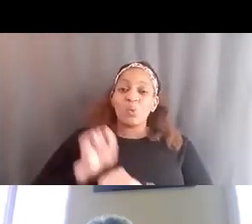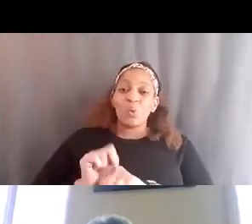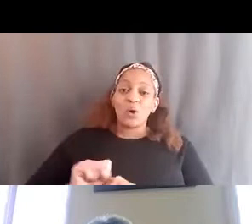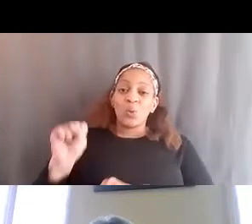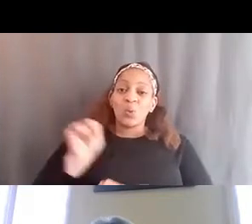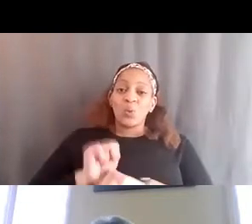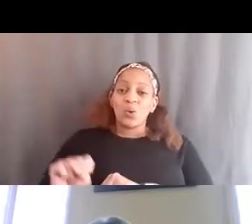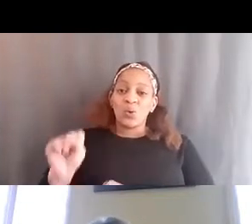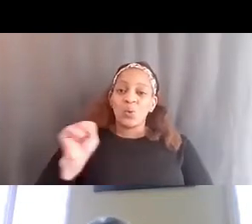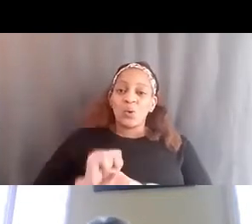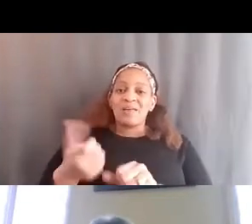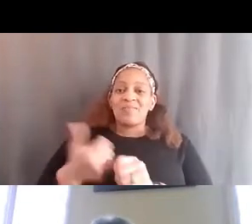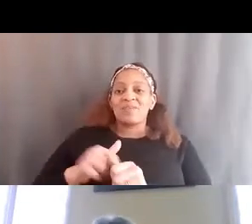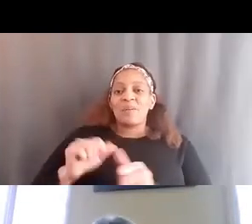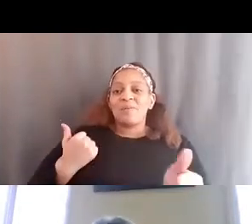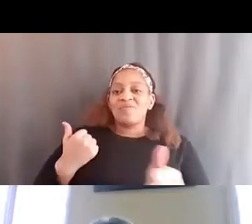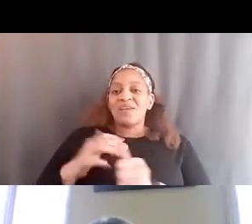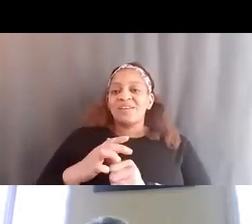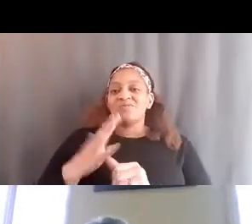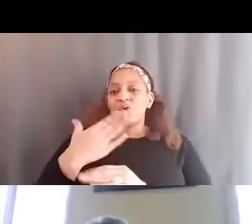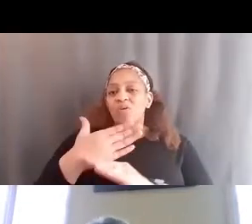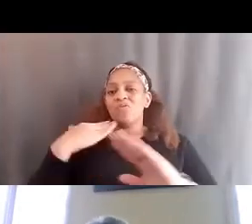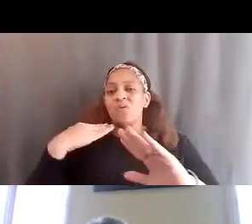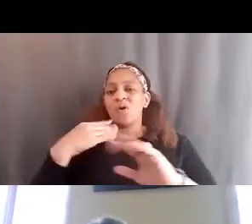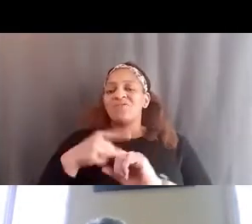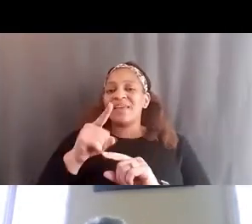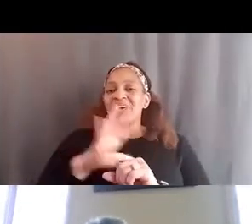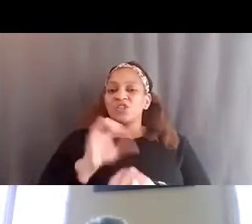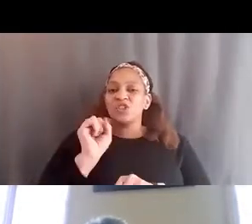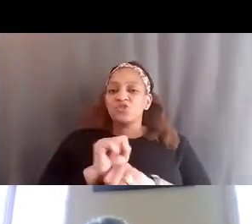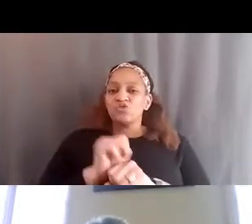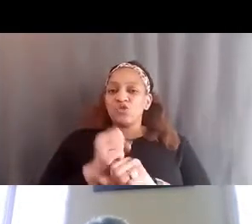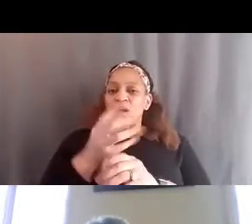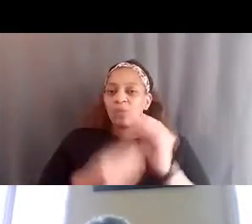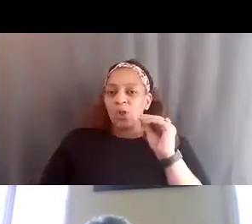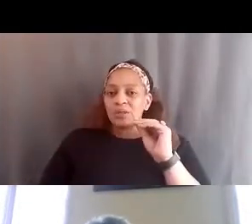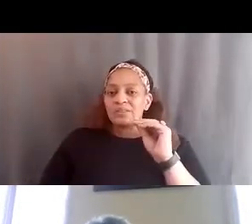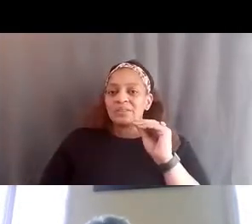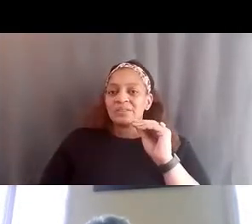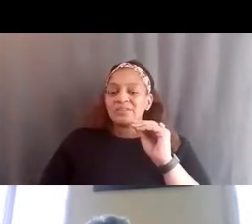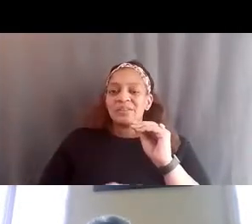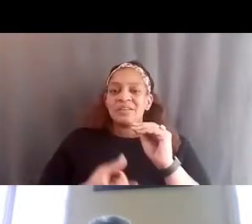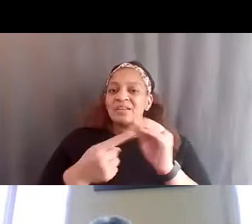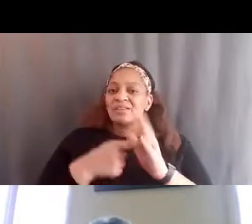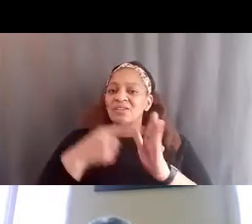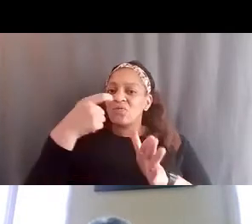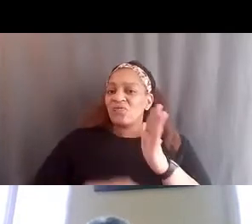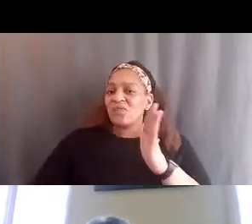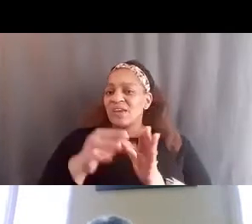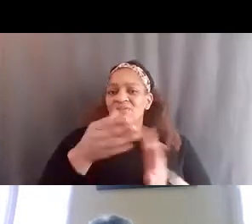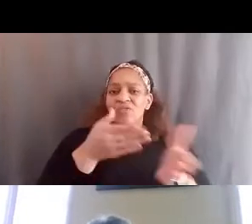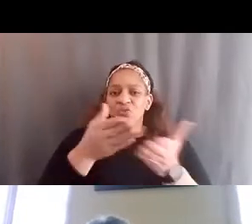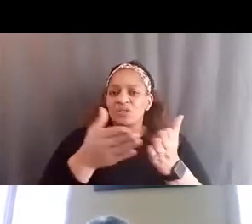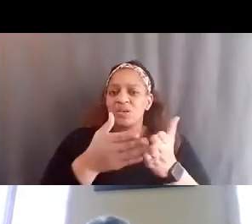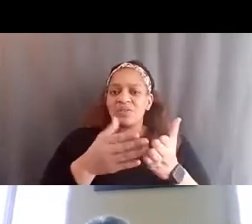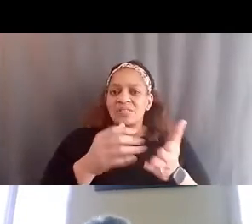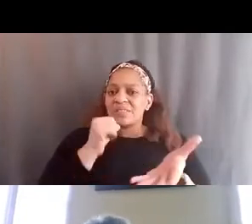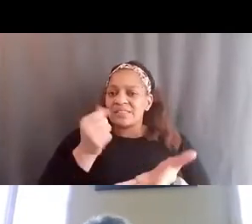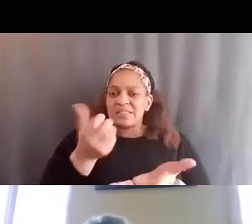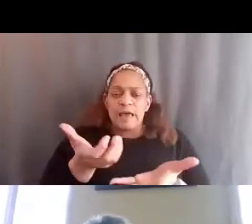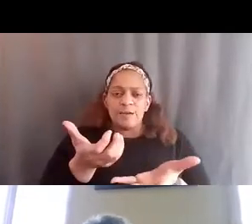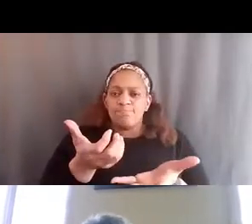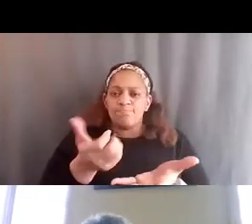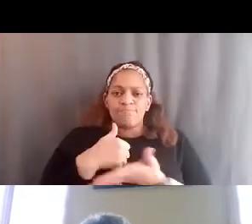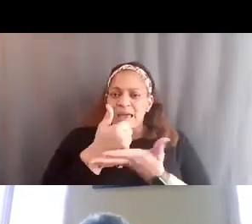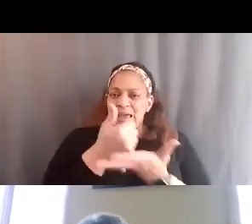loss. Fee-for-service doesn't incentivize any of those practices. What it does is